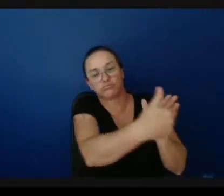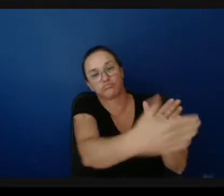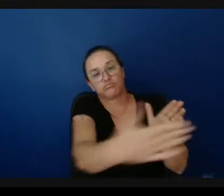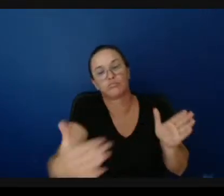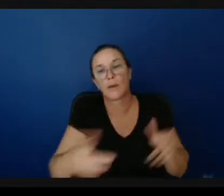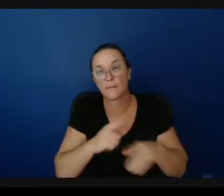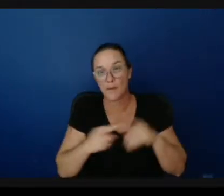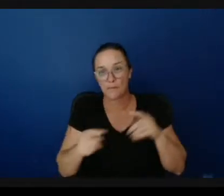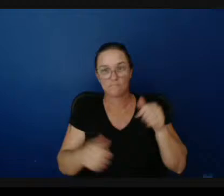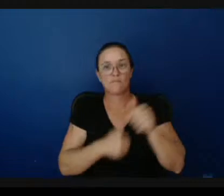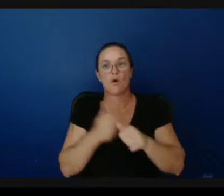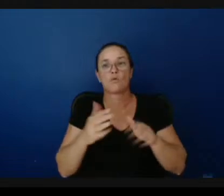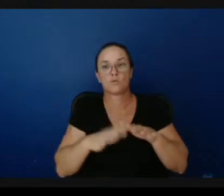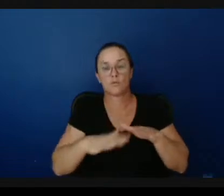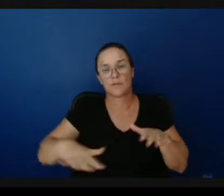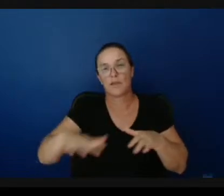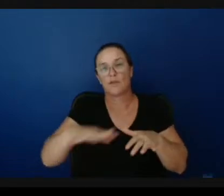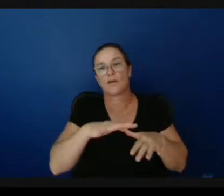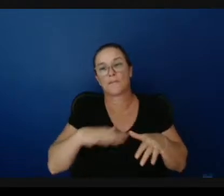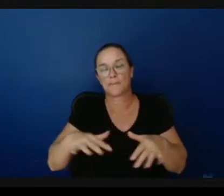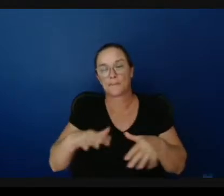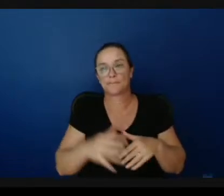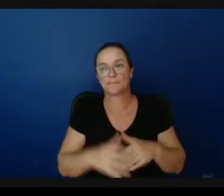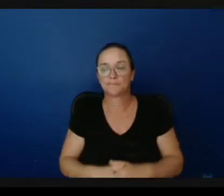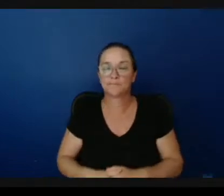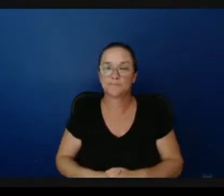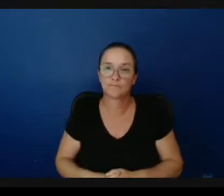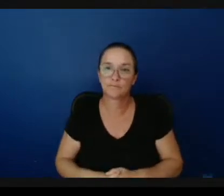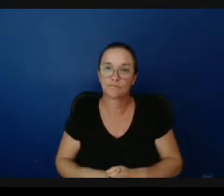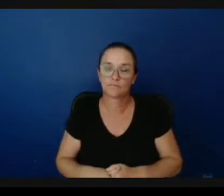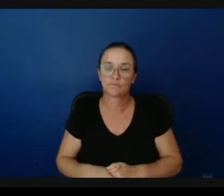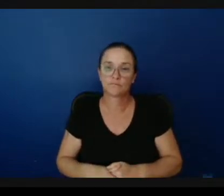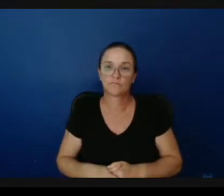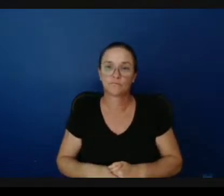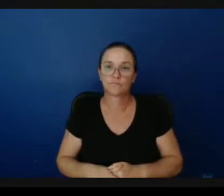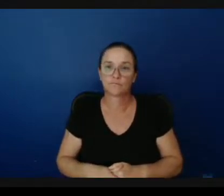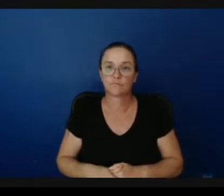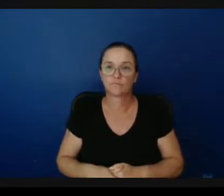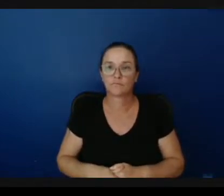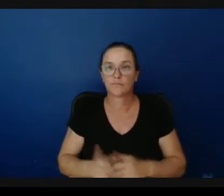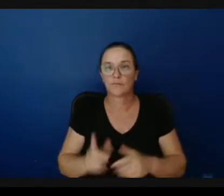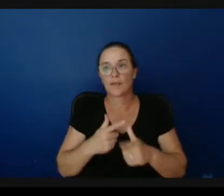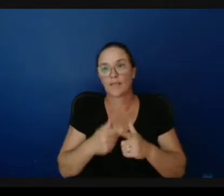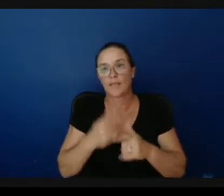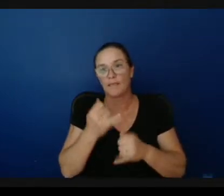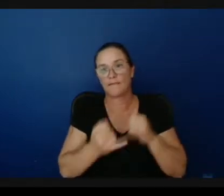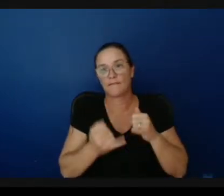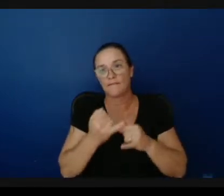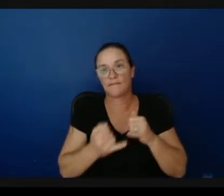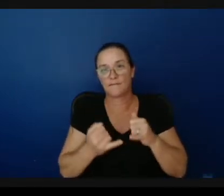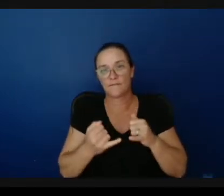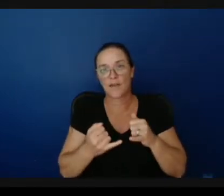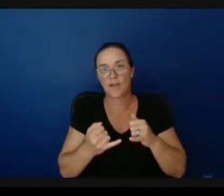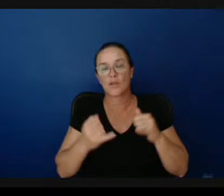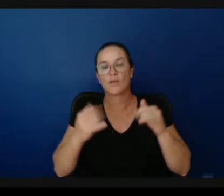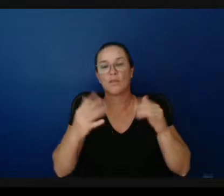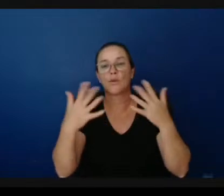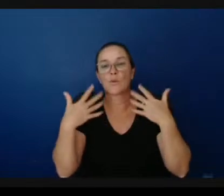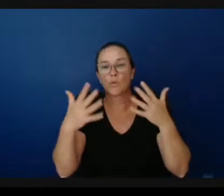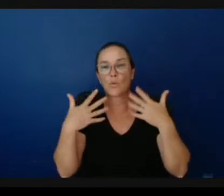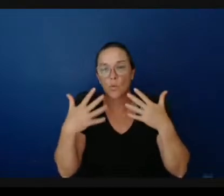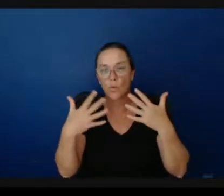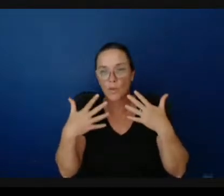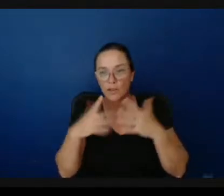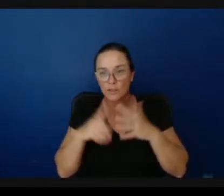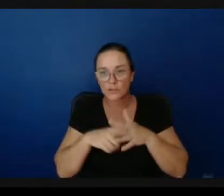floor, the inner caldera floor covered. And there, since then, the final overturns and then the cooling and degassing that